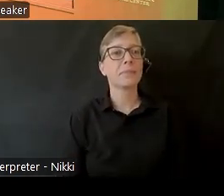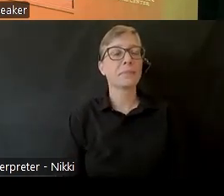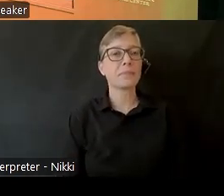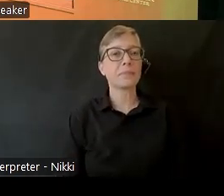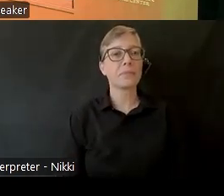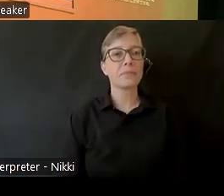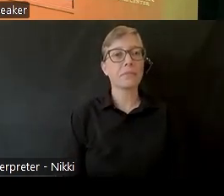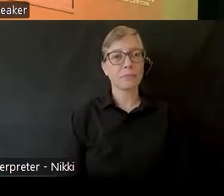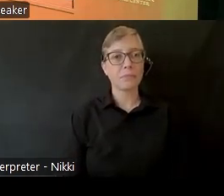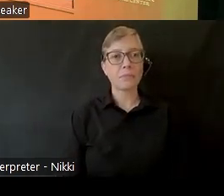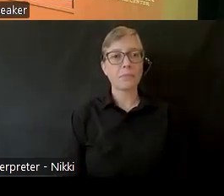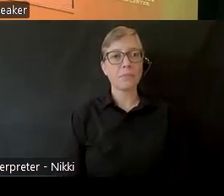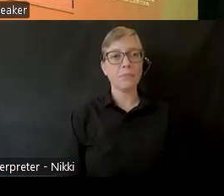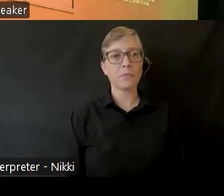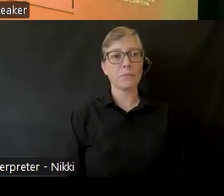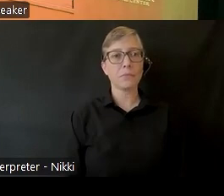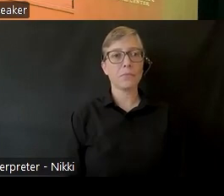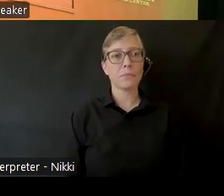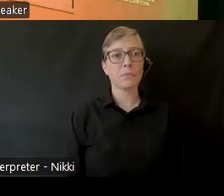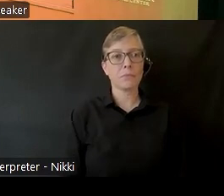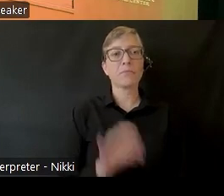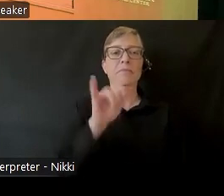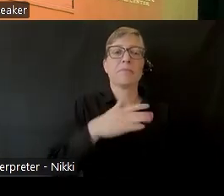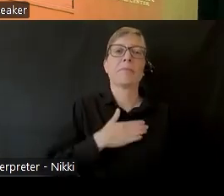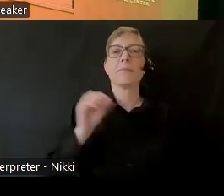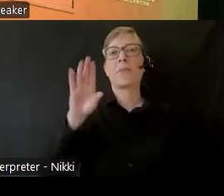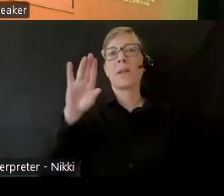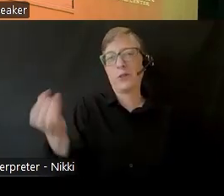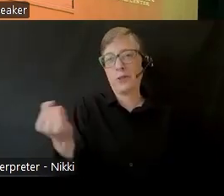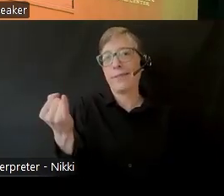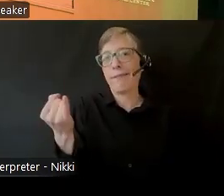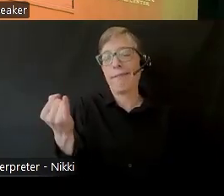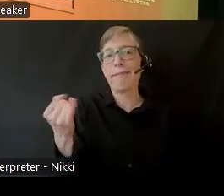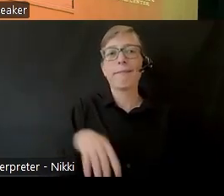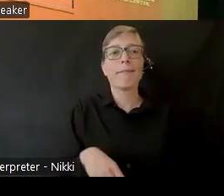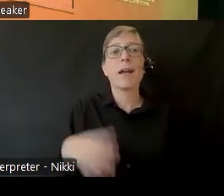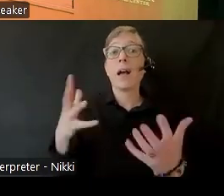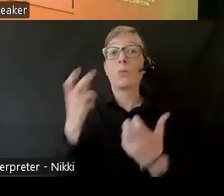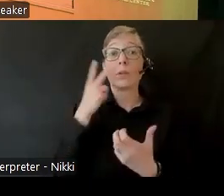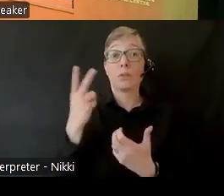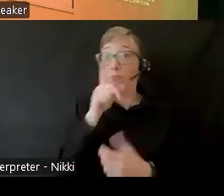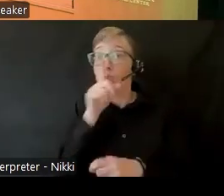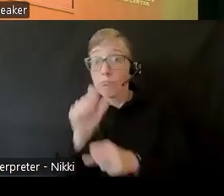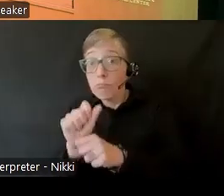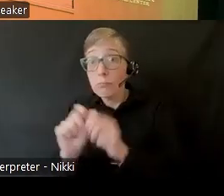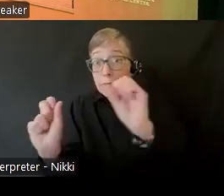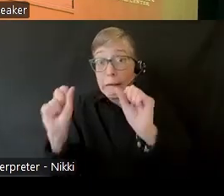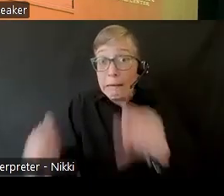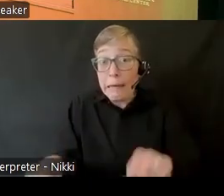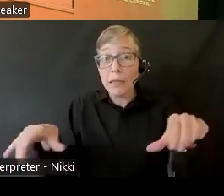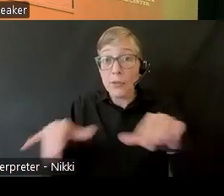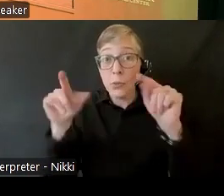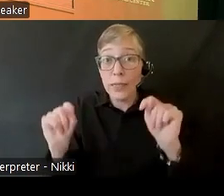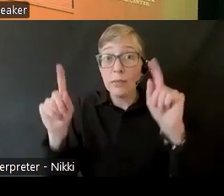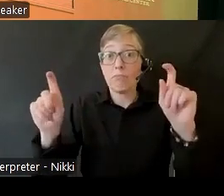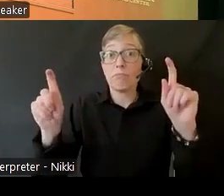So that's my objective. I'm trying to see, is it possible even or feasible, right? So if we're to